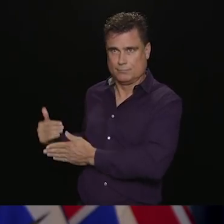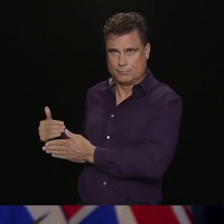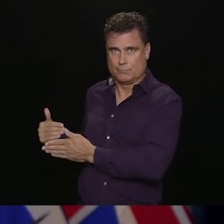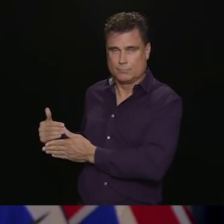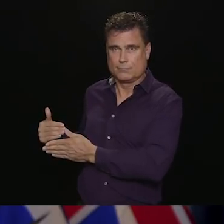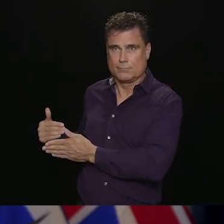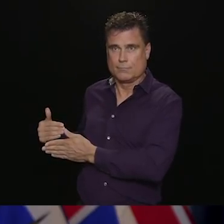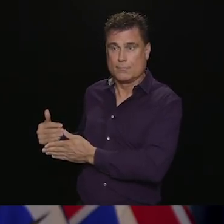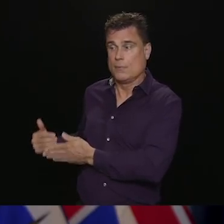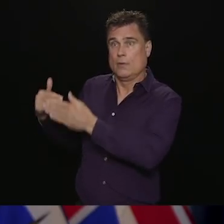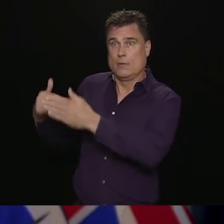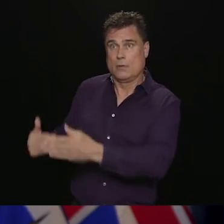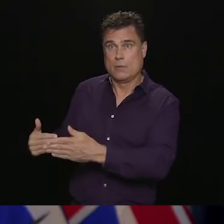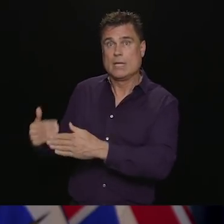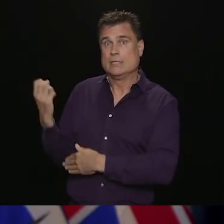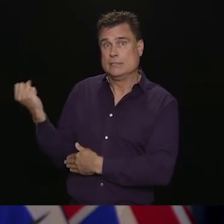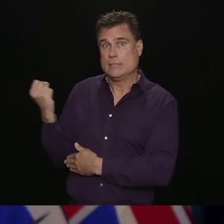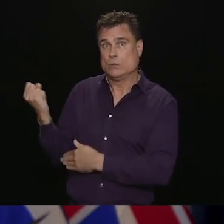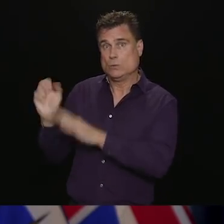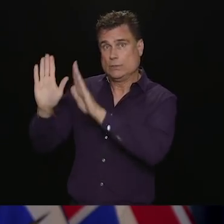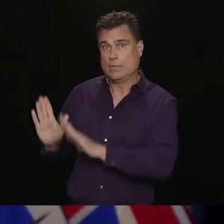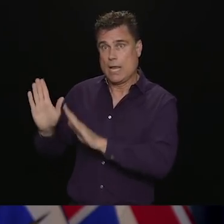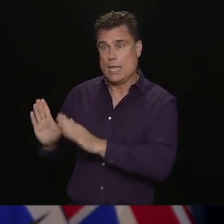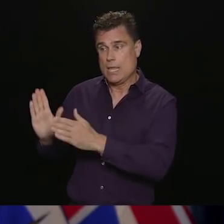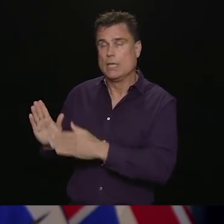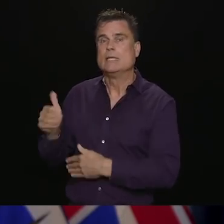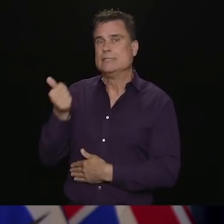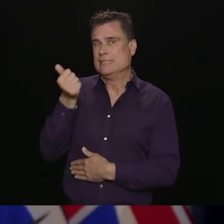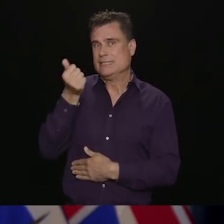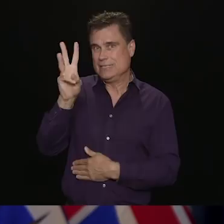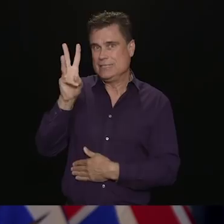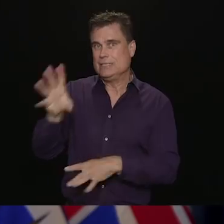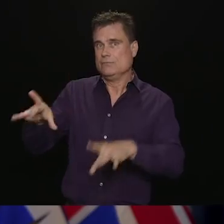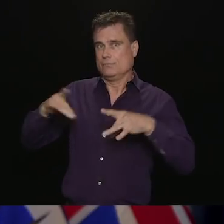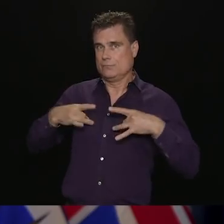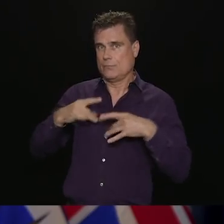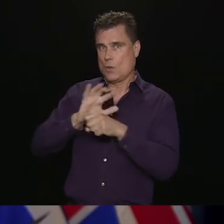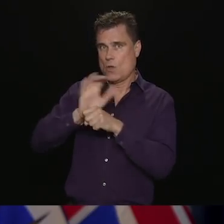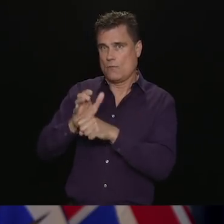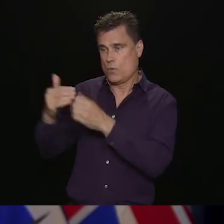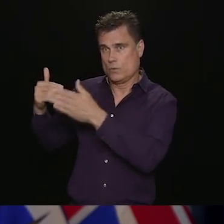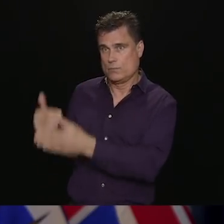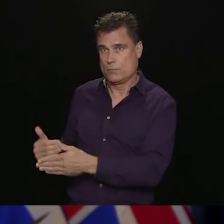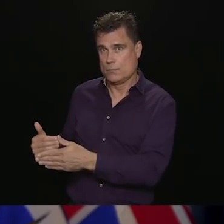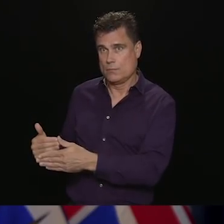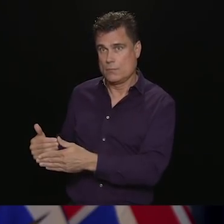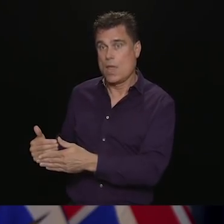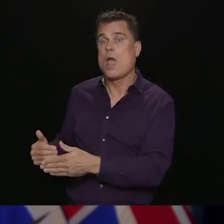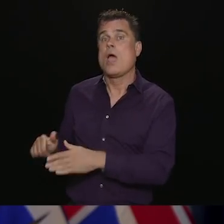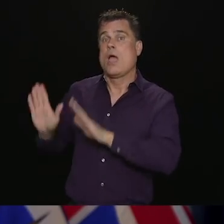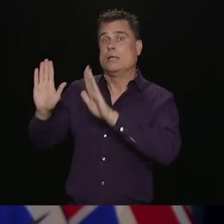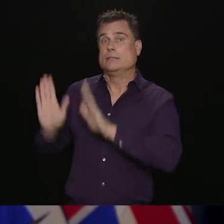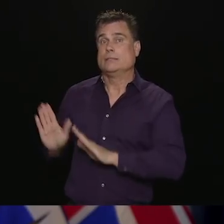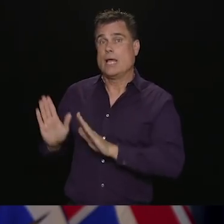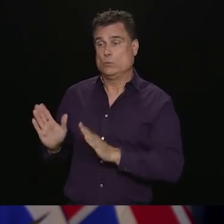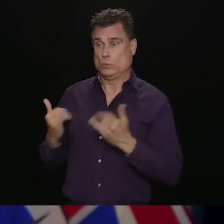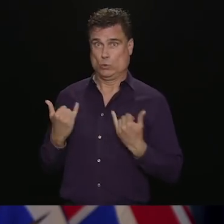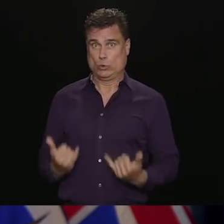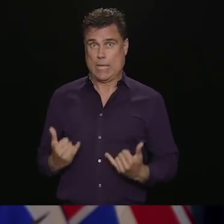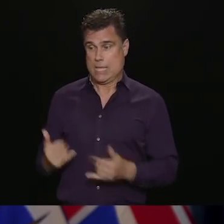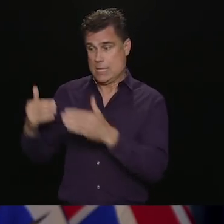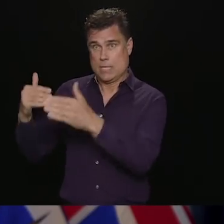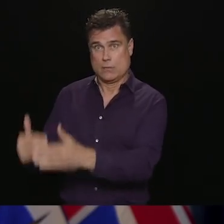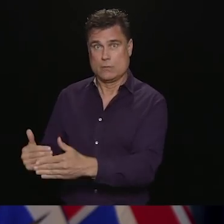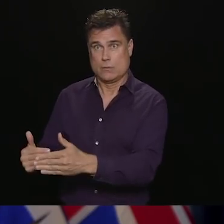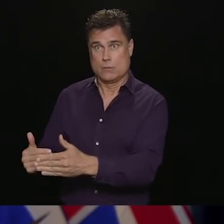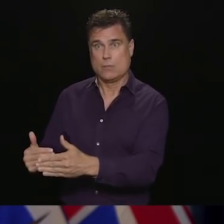province. Saturday to Sunday, we had an additional 16 people test positive. And from Sunday to today, an additional